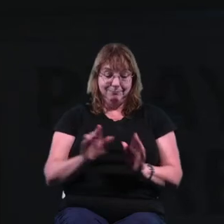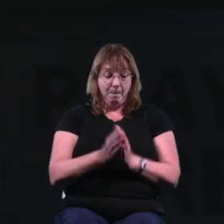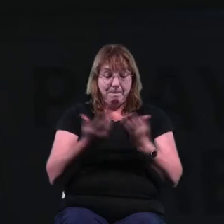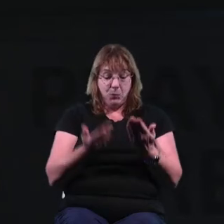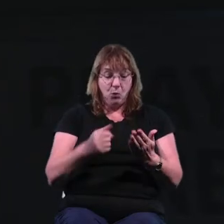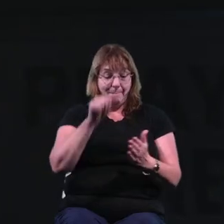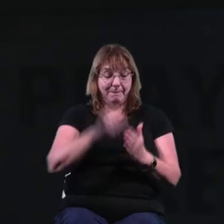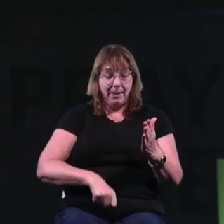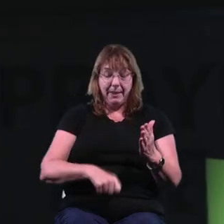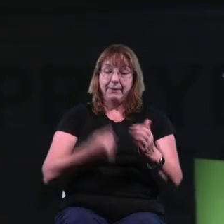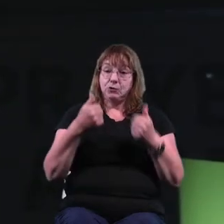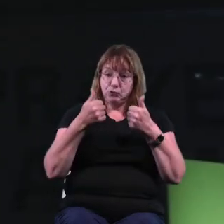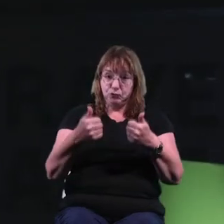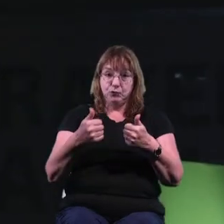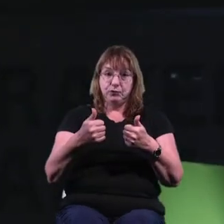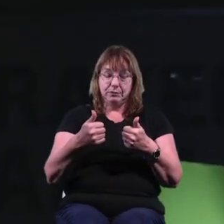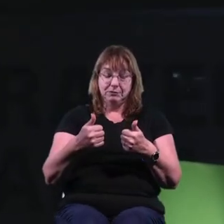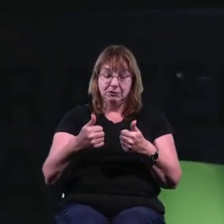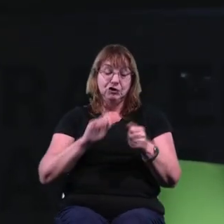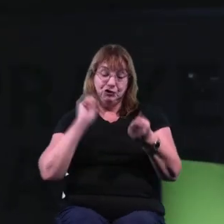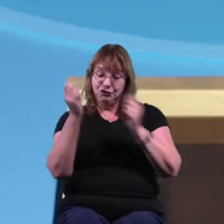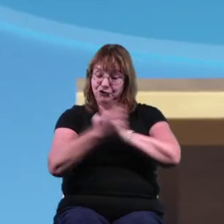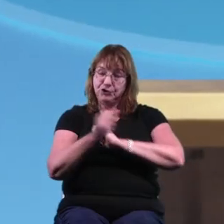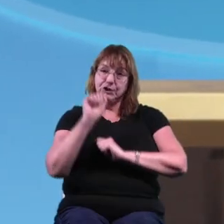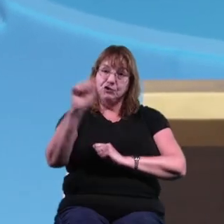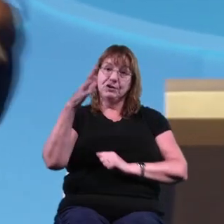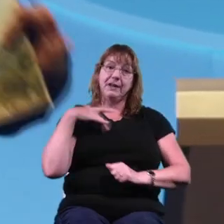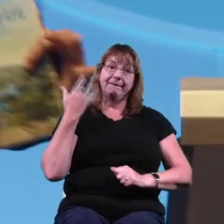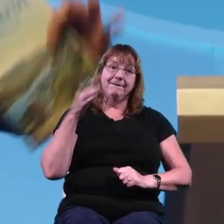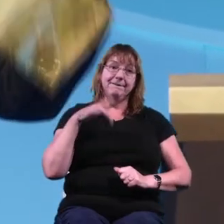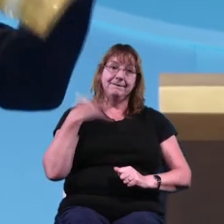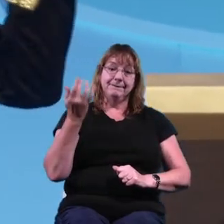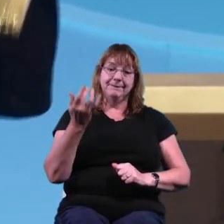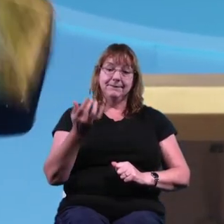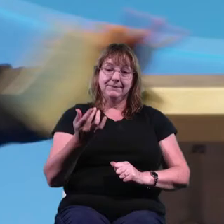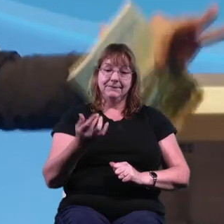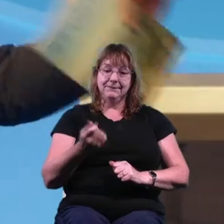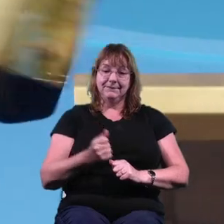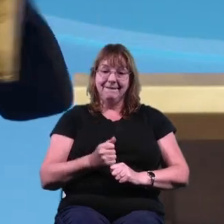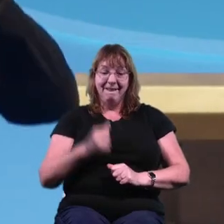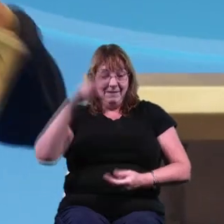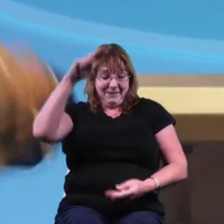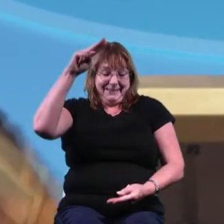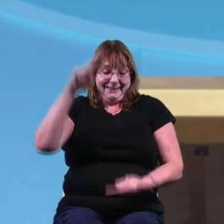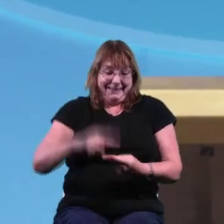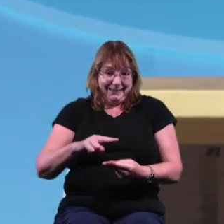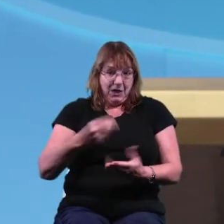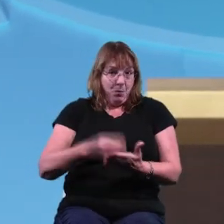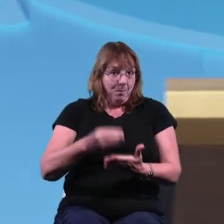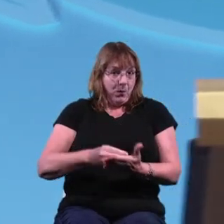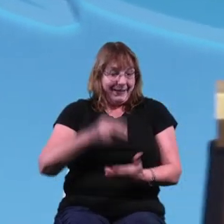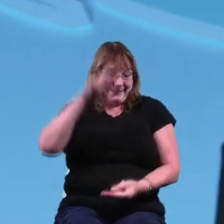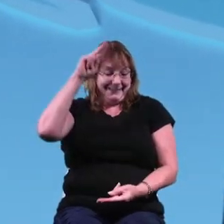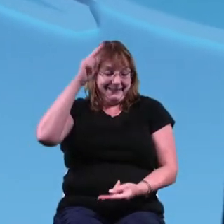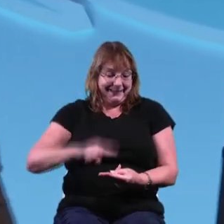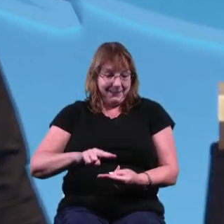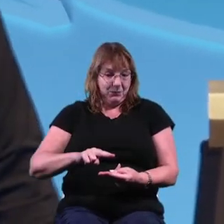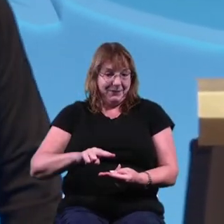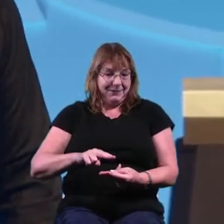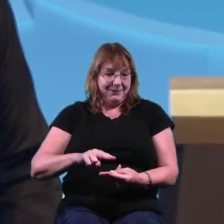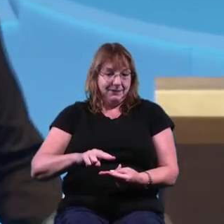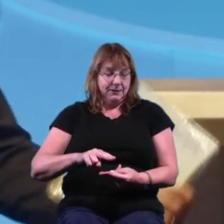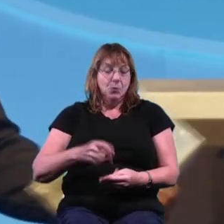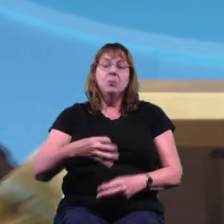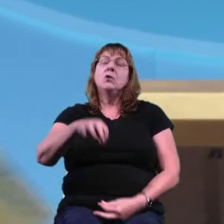Jesus, and we'll be praying. It will change your life. Now, we handpick it all. We discount it, so there's some amazing deals. And then with the